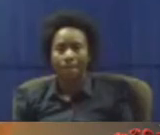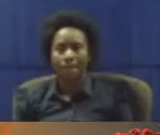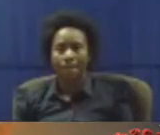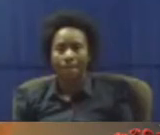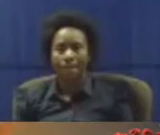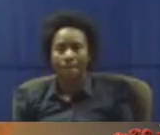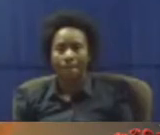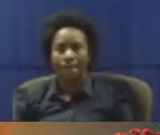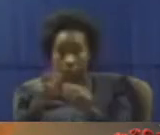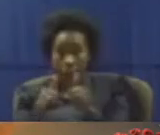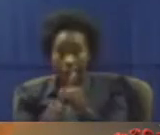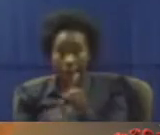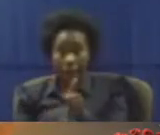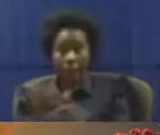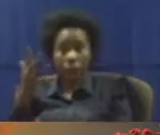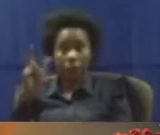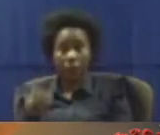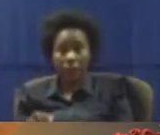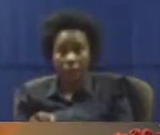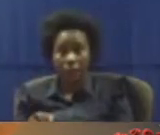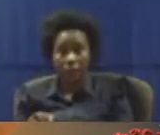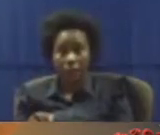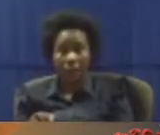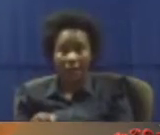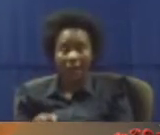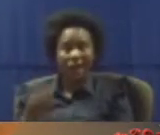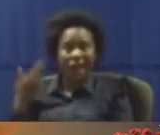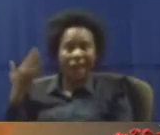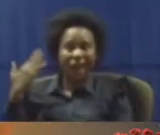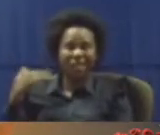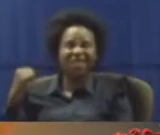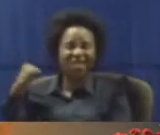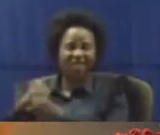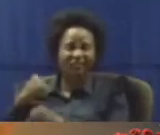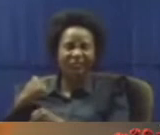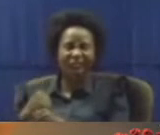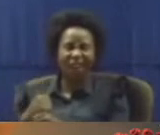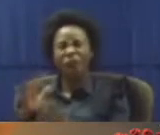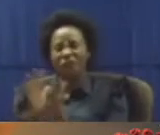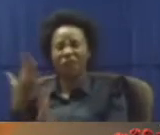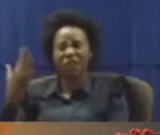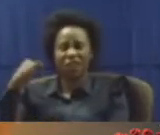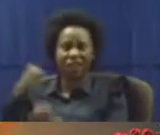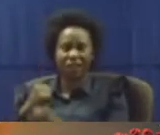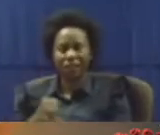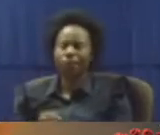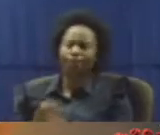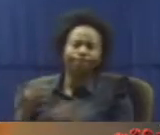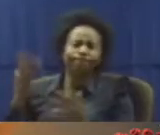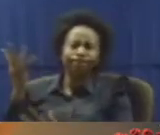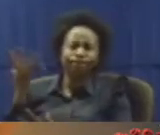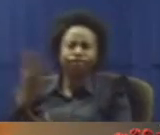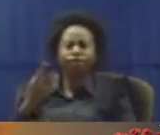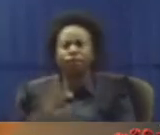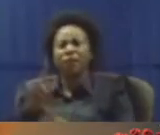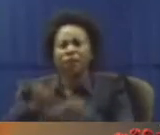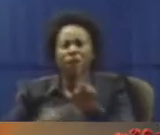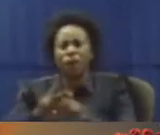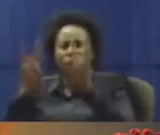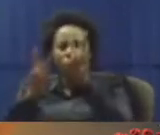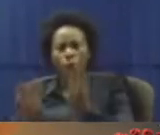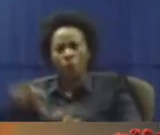Deputy Speaker, for the last decade and a half, we've been talking about the failure of Eskom, about load shedding